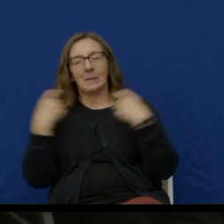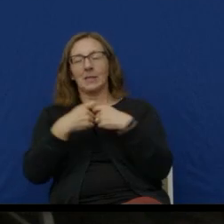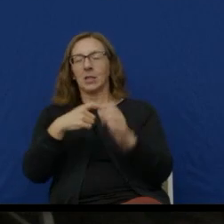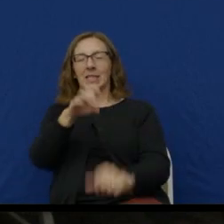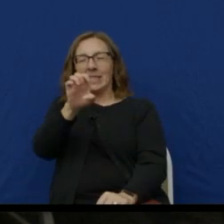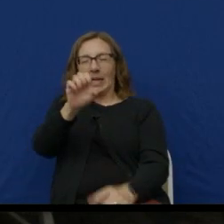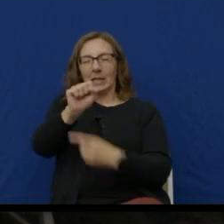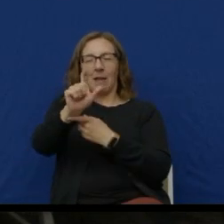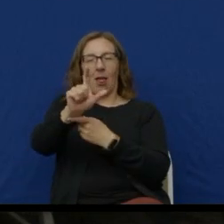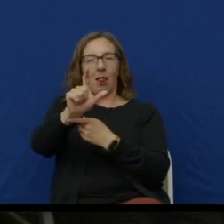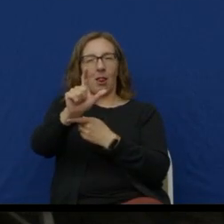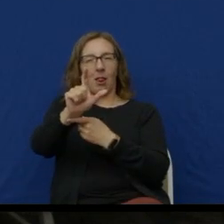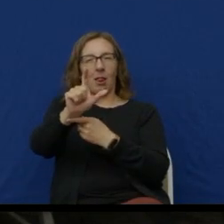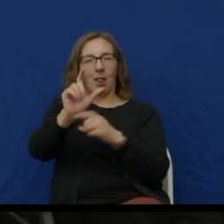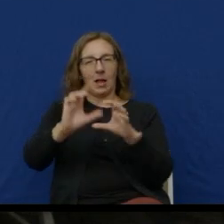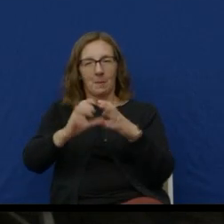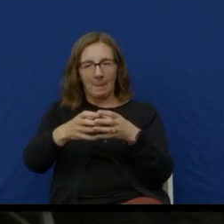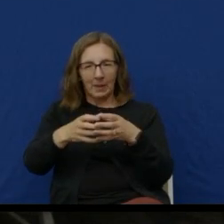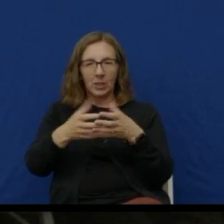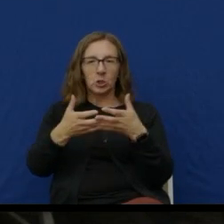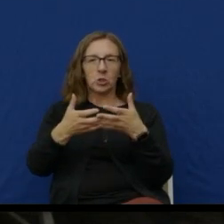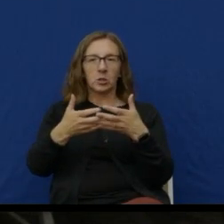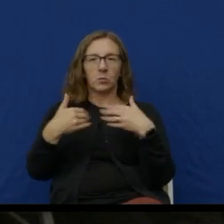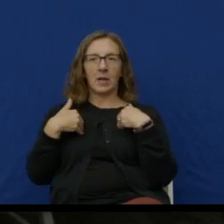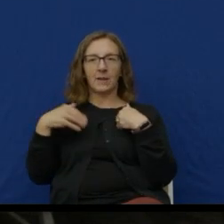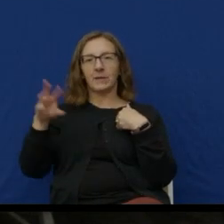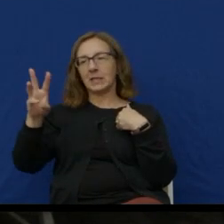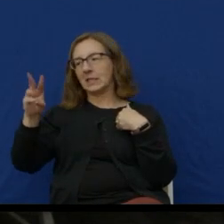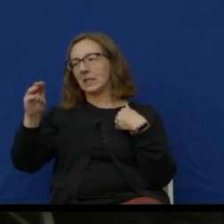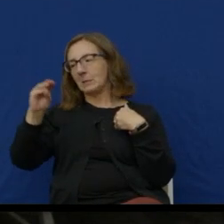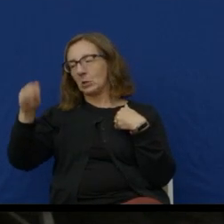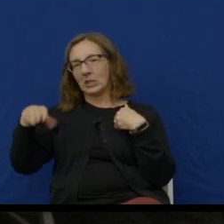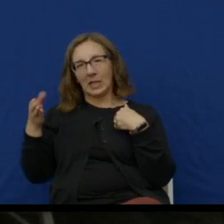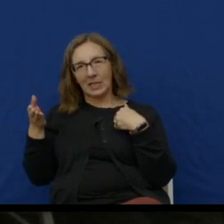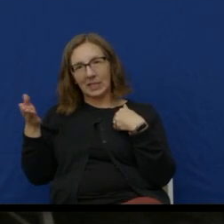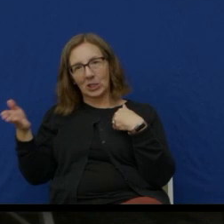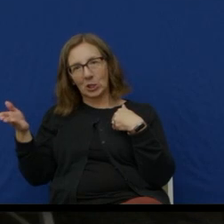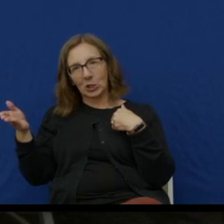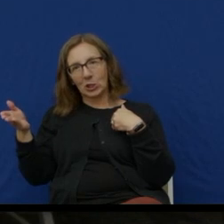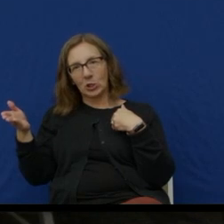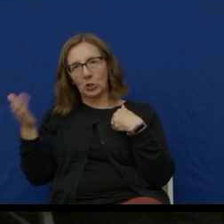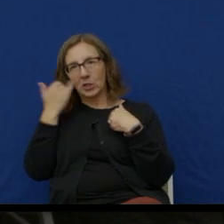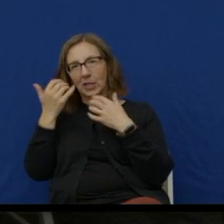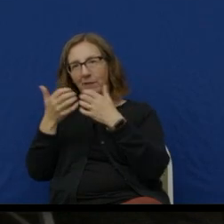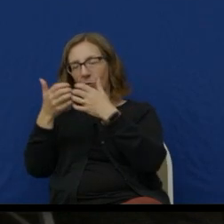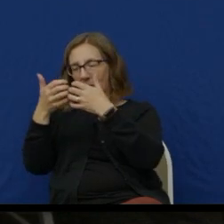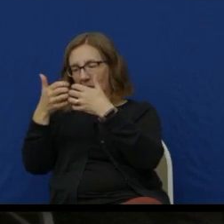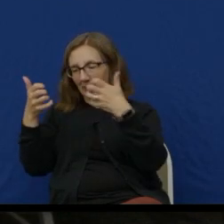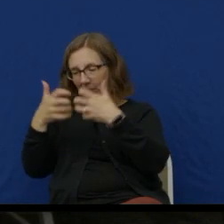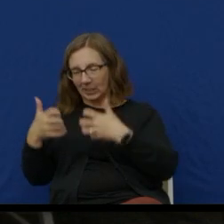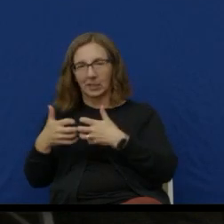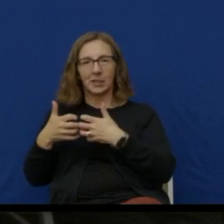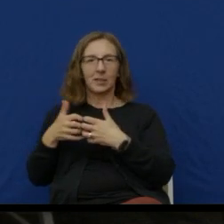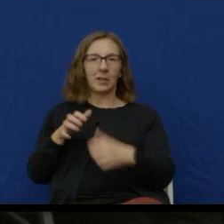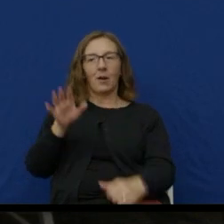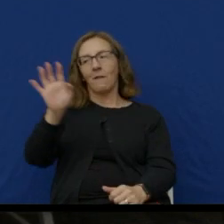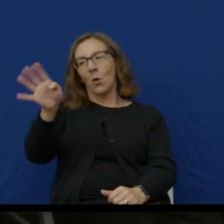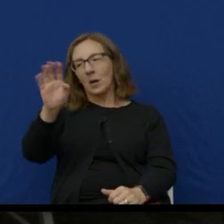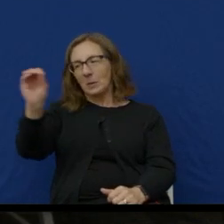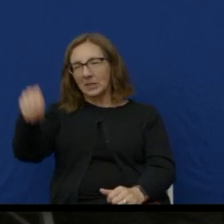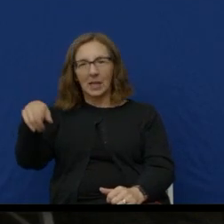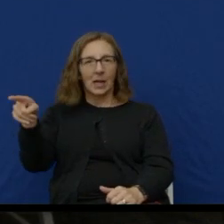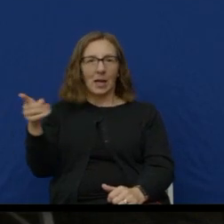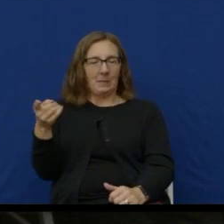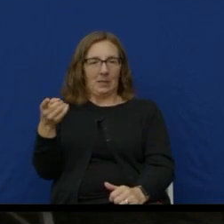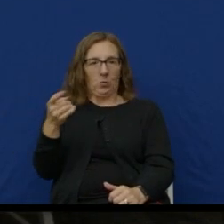population and the others. So we got a 60% over here if we segregate that out, and we got 40%, so that means we're not